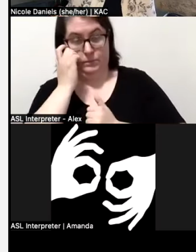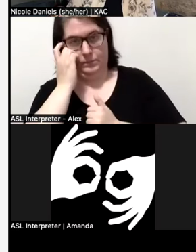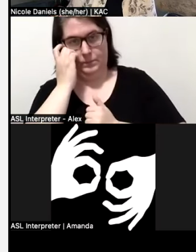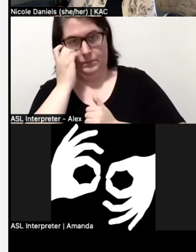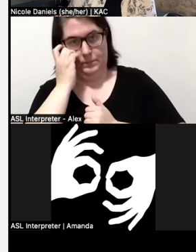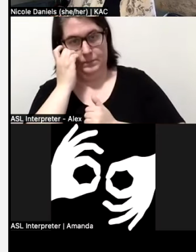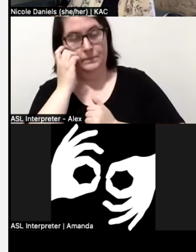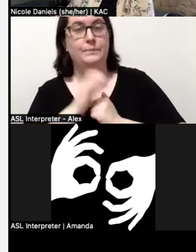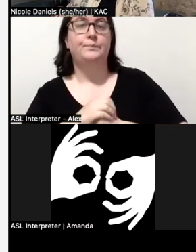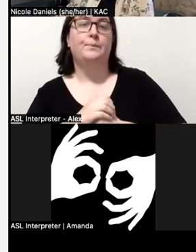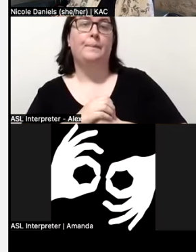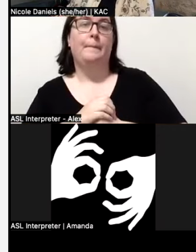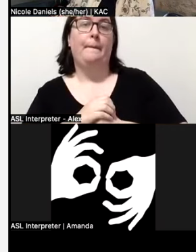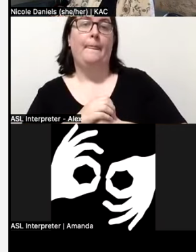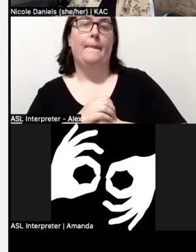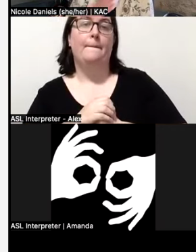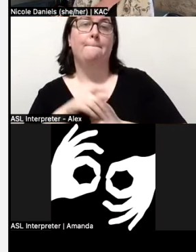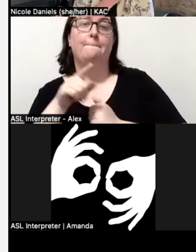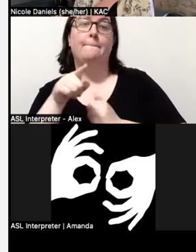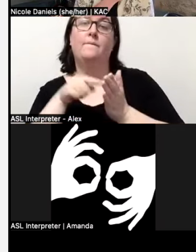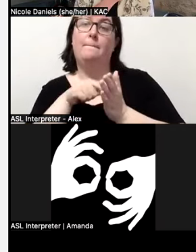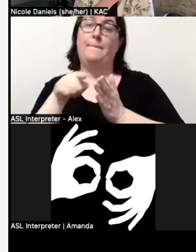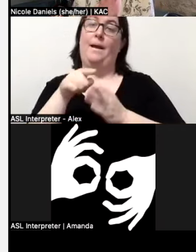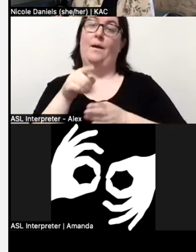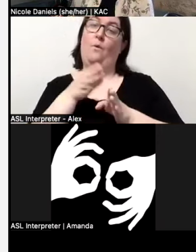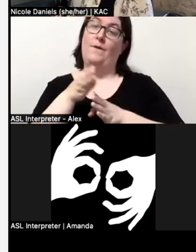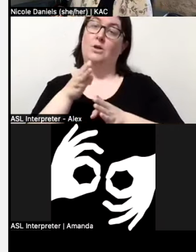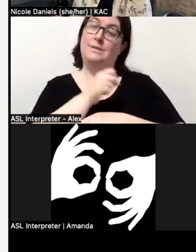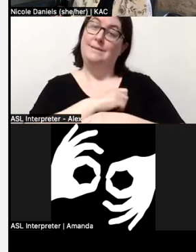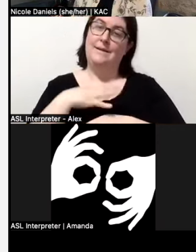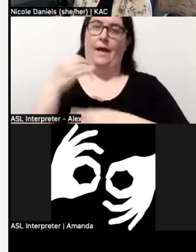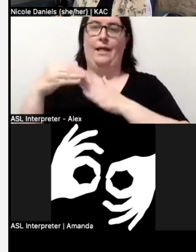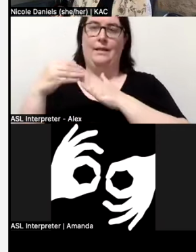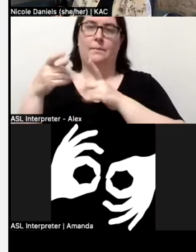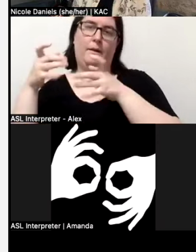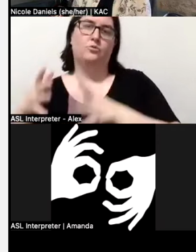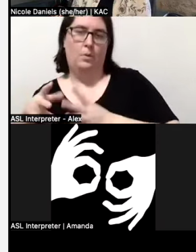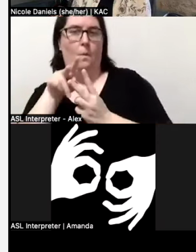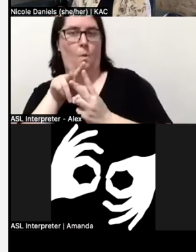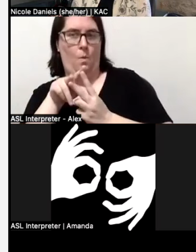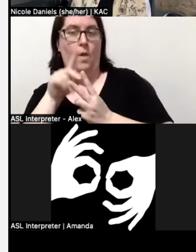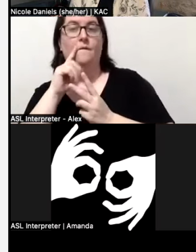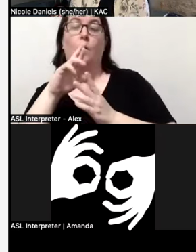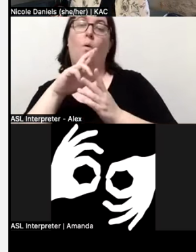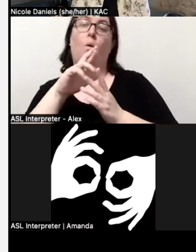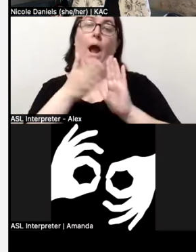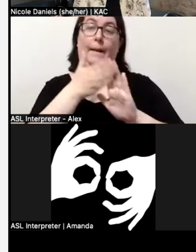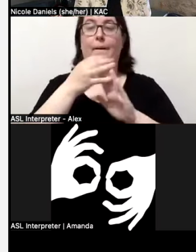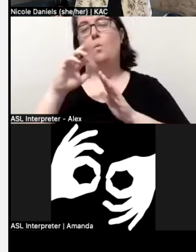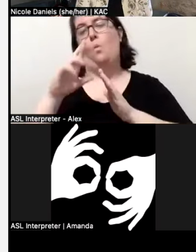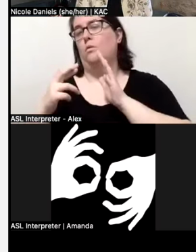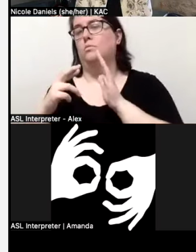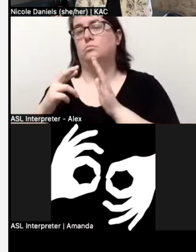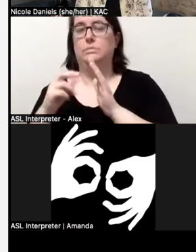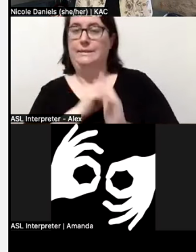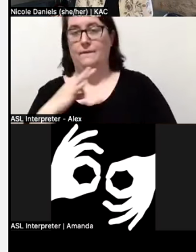You also need to have paid professional staff and leadership in both artistic and administrative roles. You need to be governed